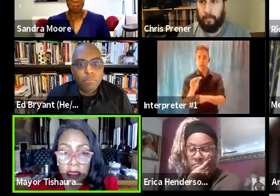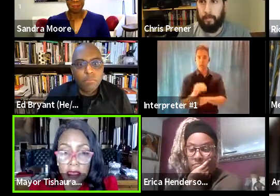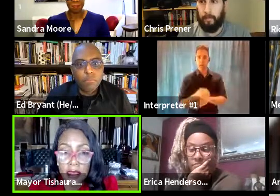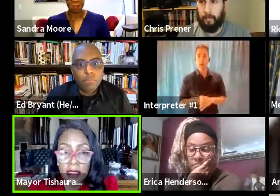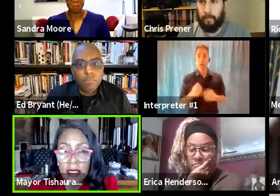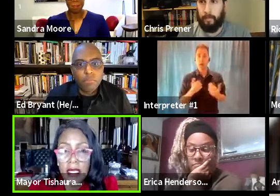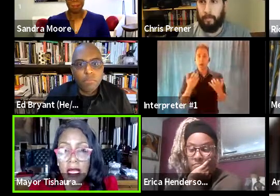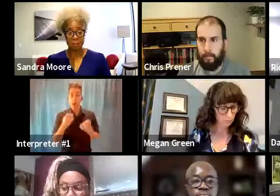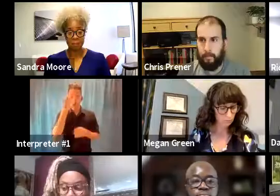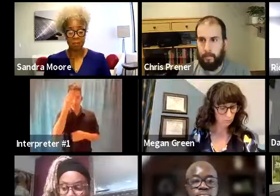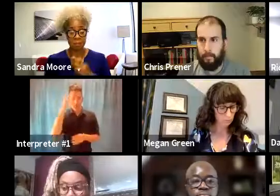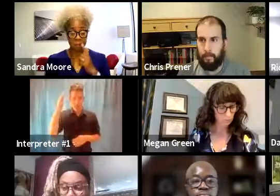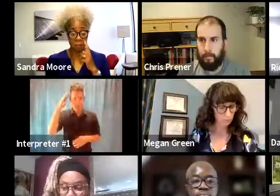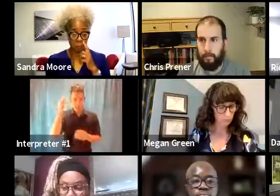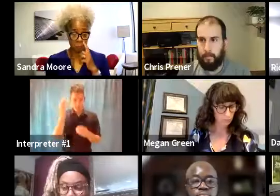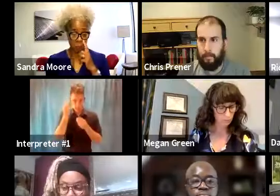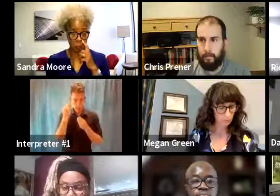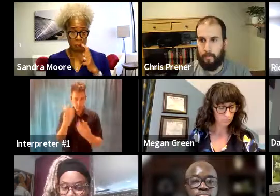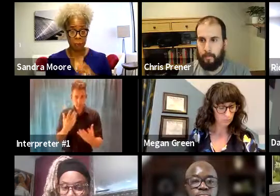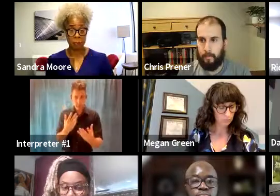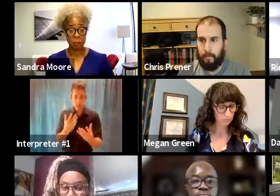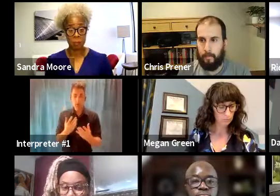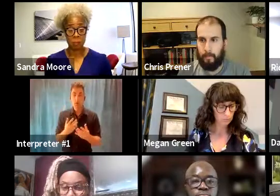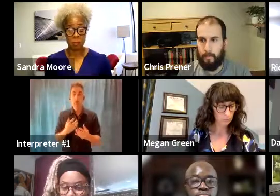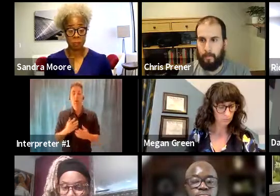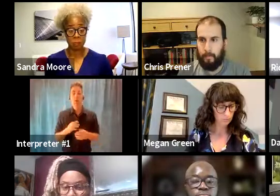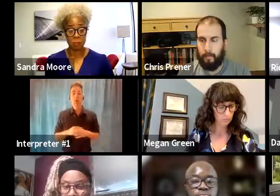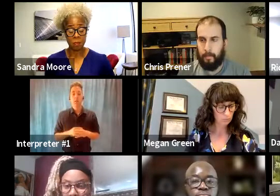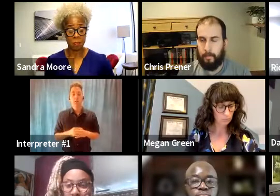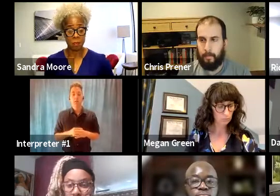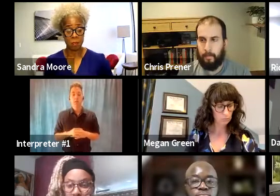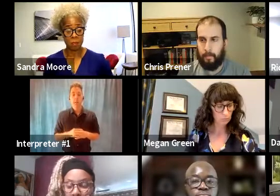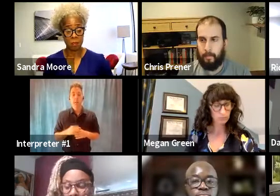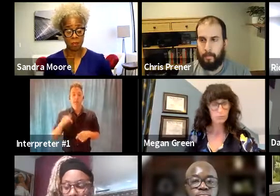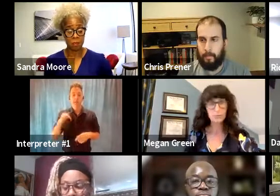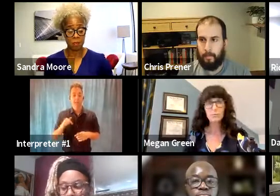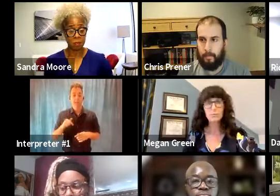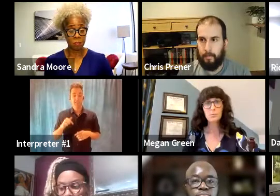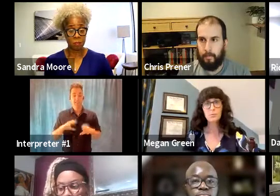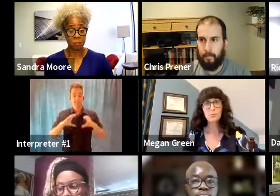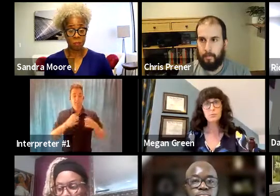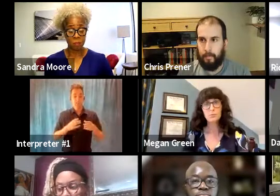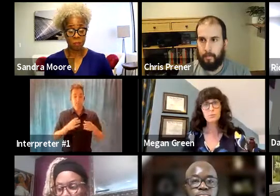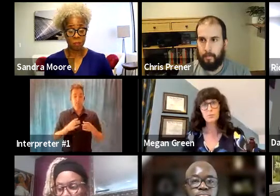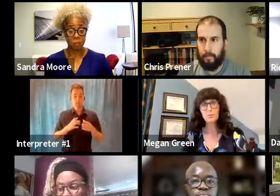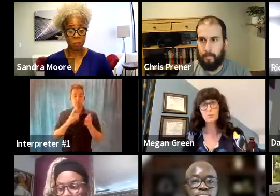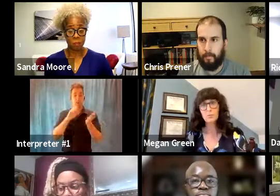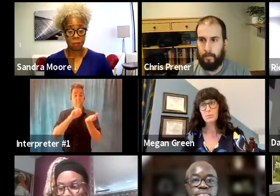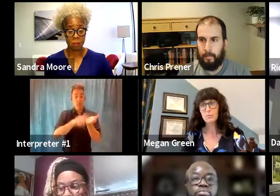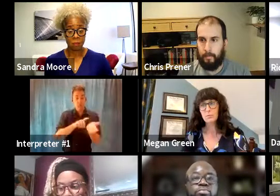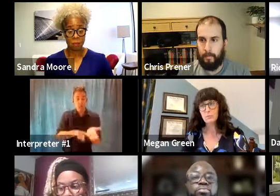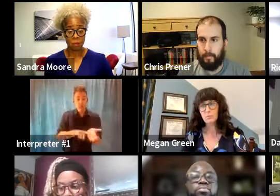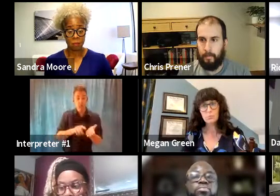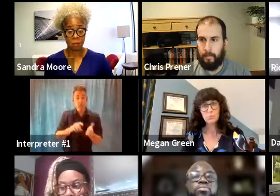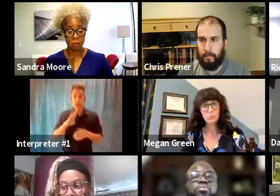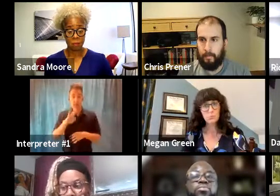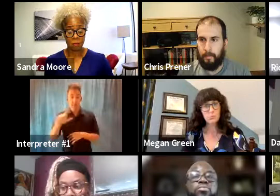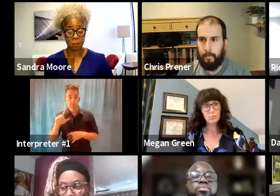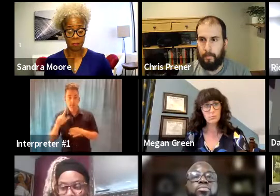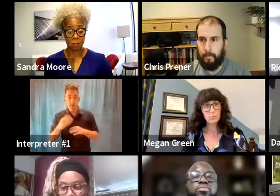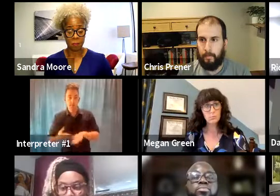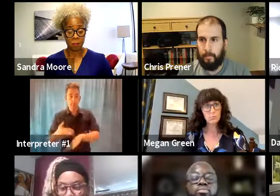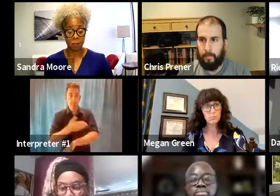build processes, and provide recommendations designed to ensure that the American Rescue Plan funds